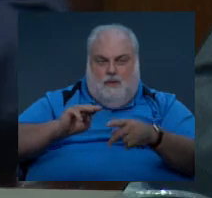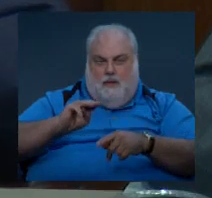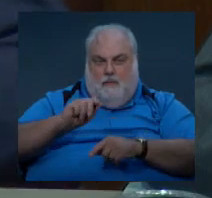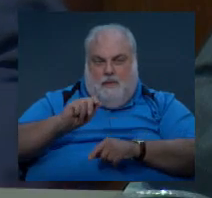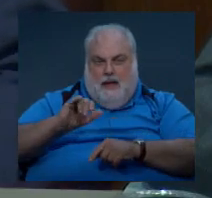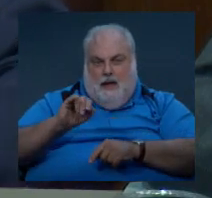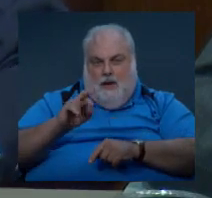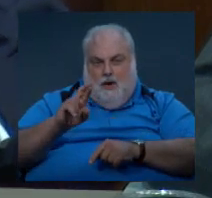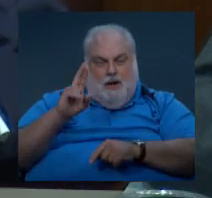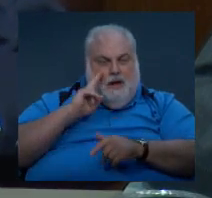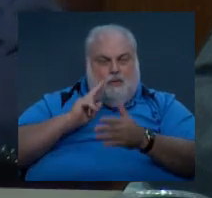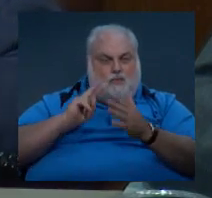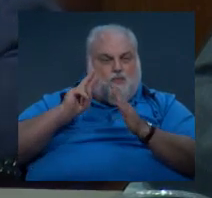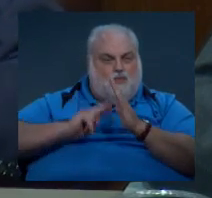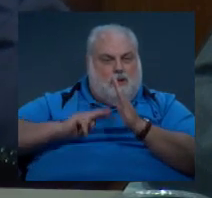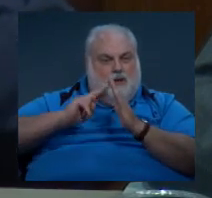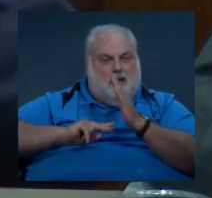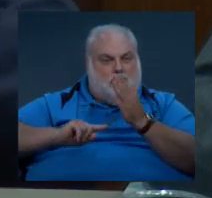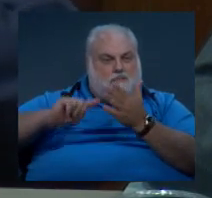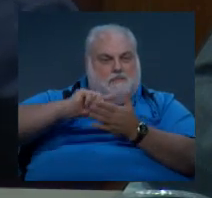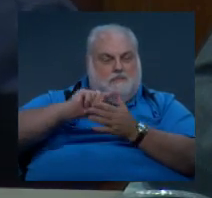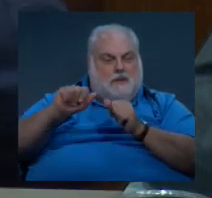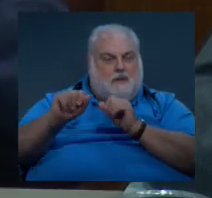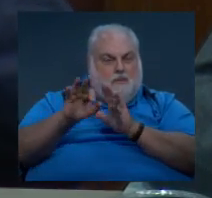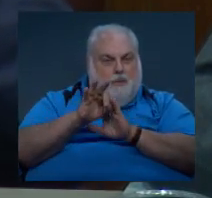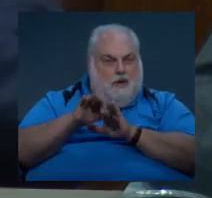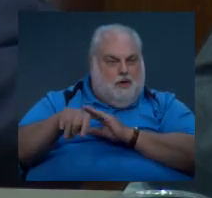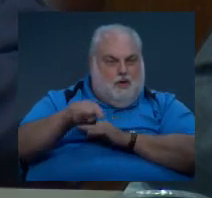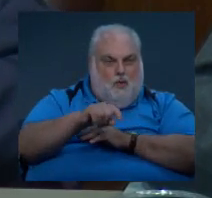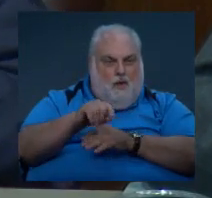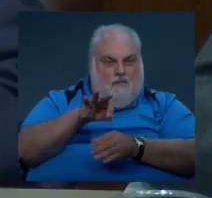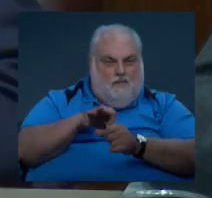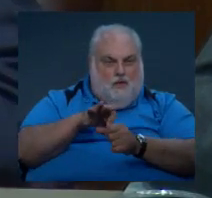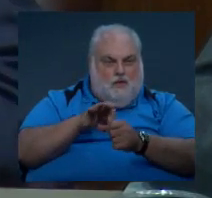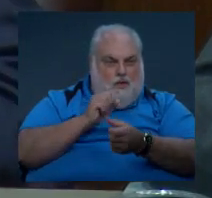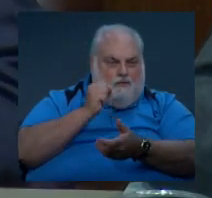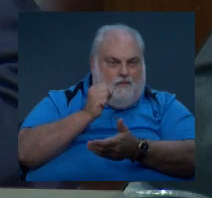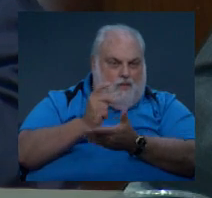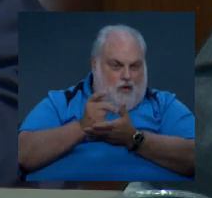and he reviews and then makes appointments, and you all confirm. So